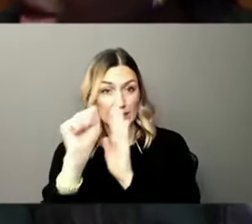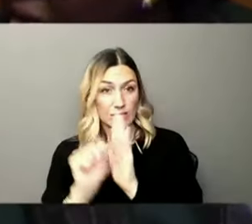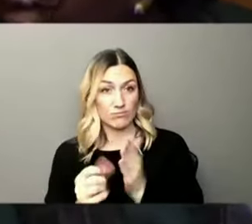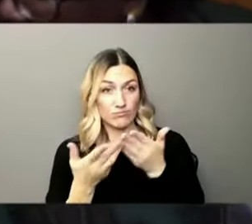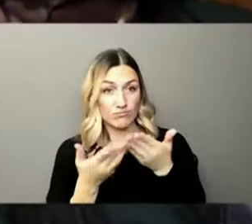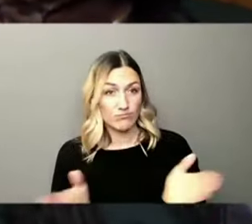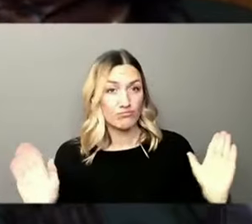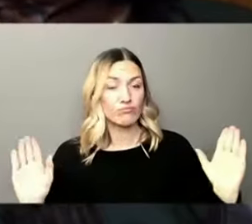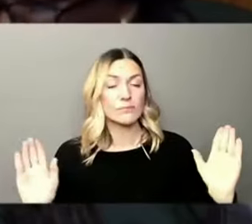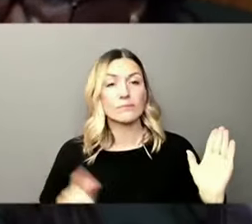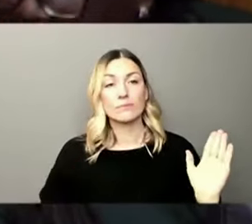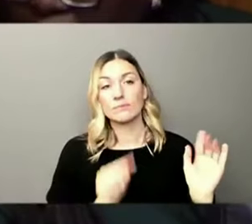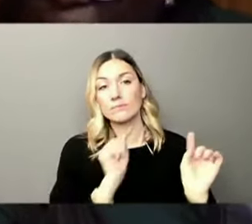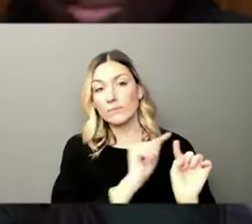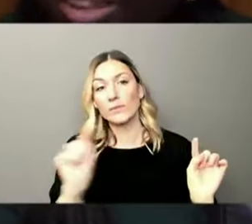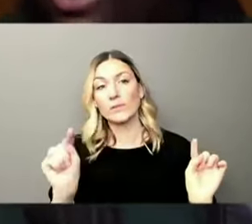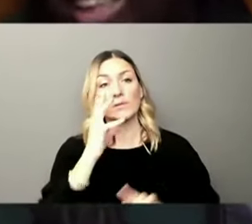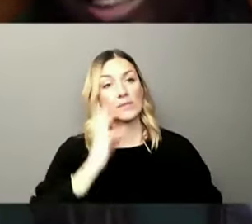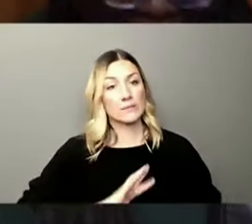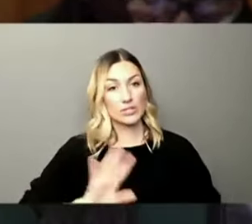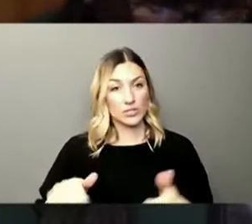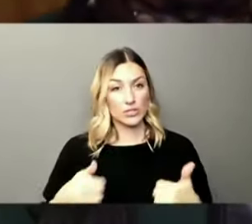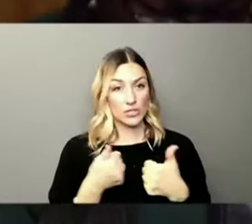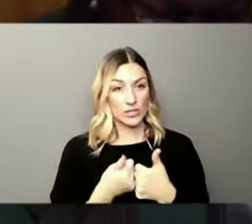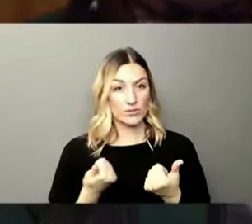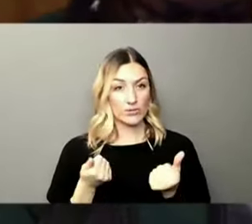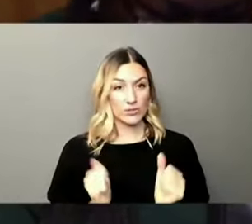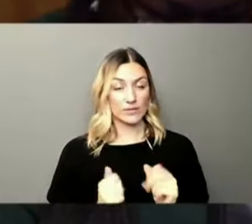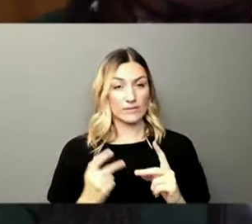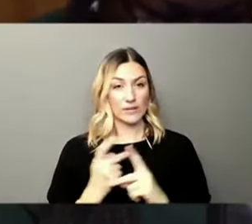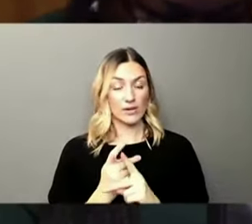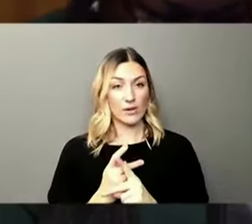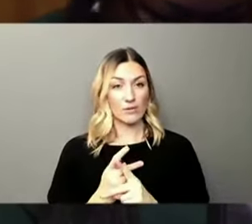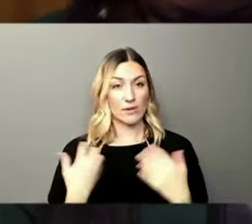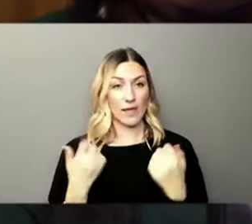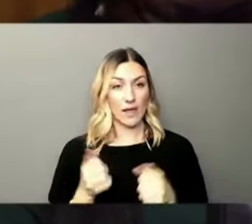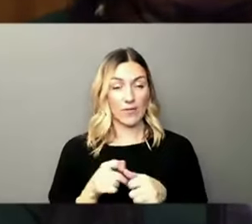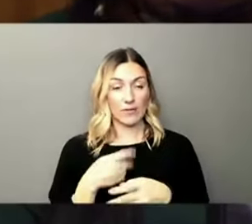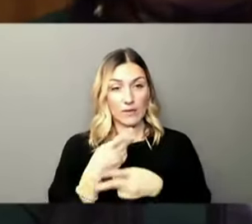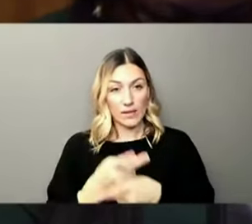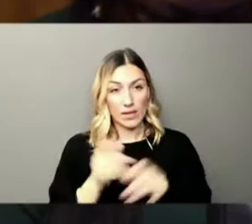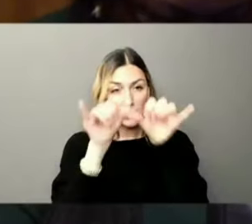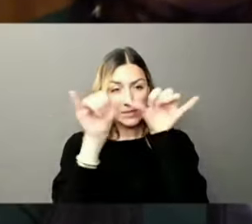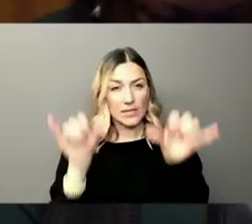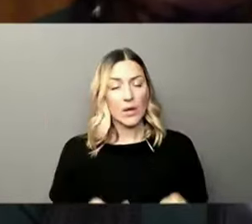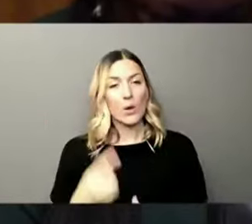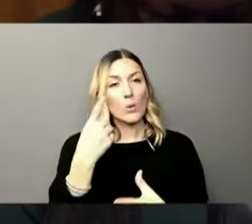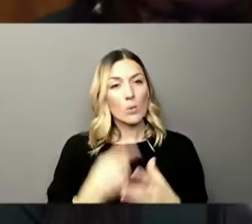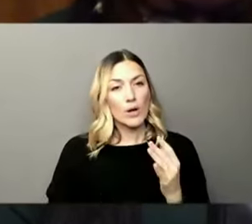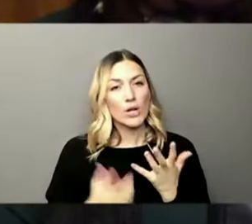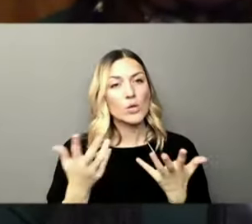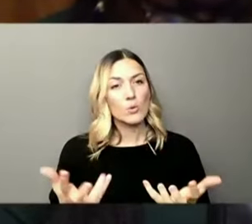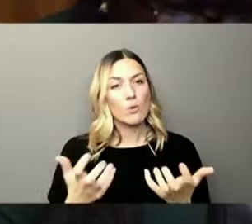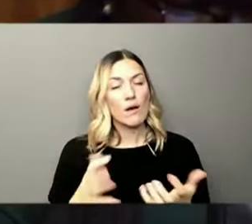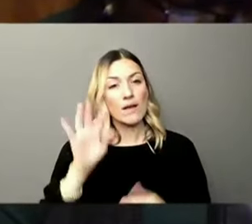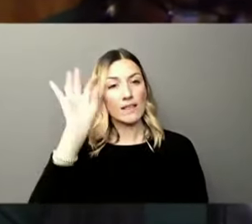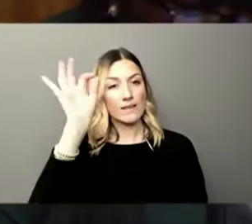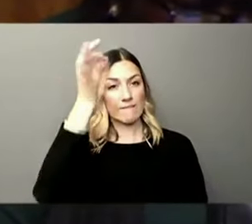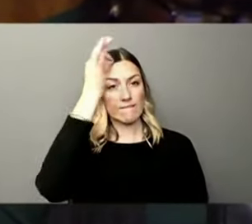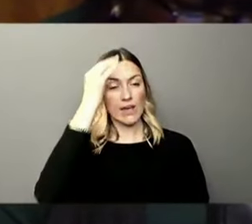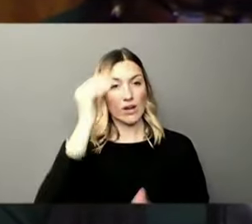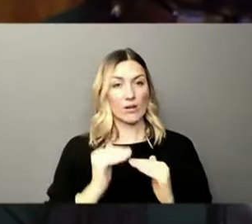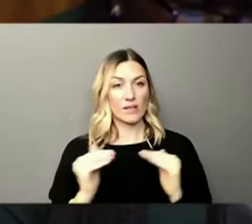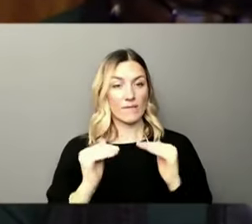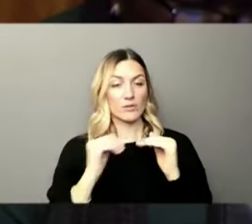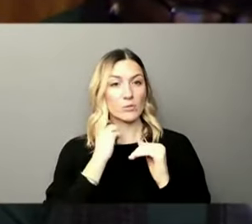all have lived through the challenge of navigating our healthcare system. What do you want to see done at the federal level to expand access